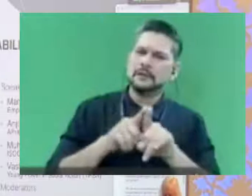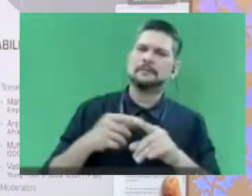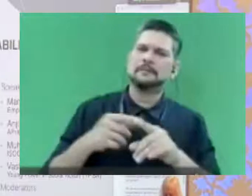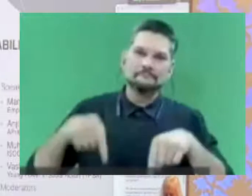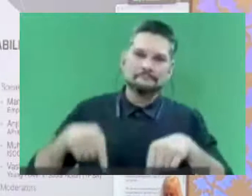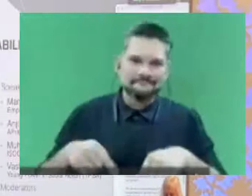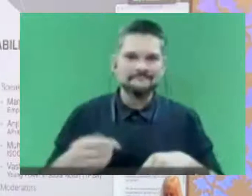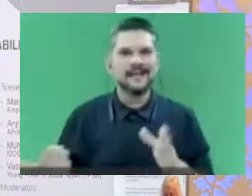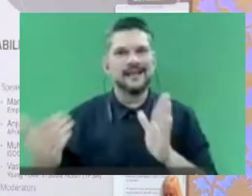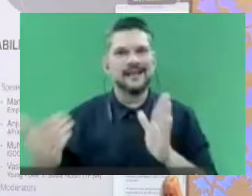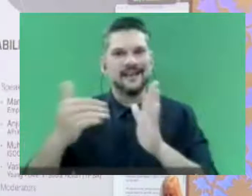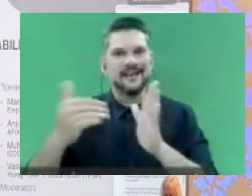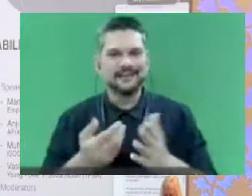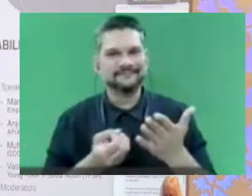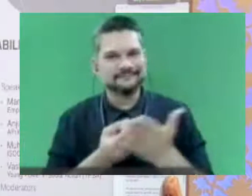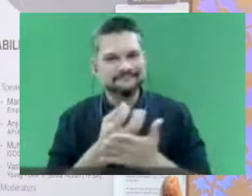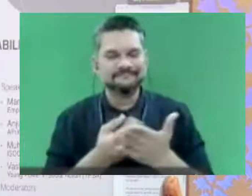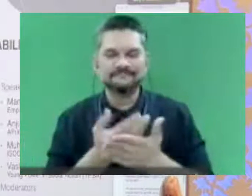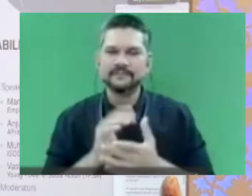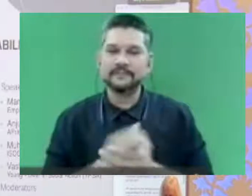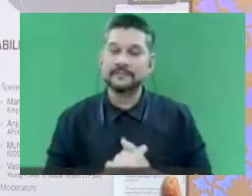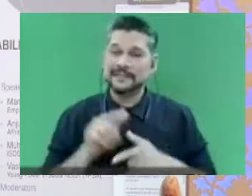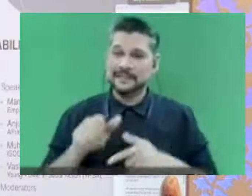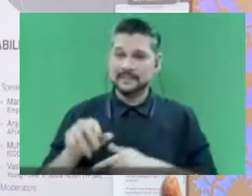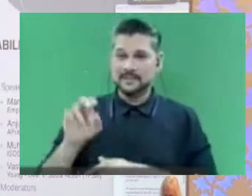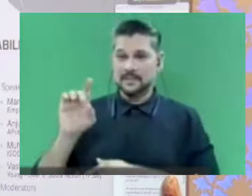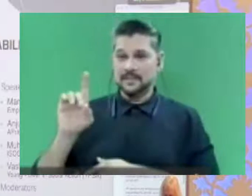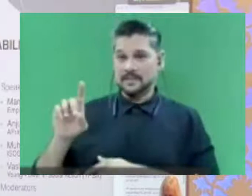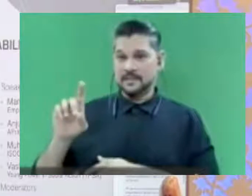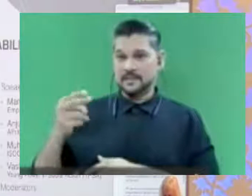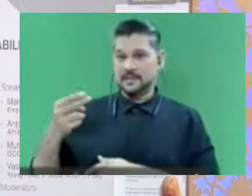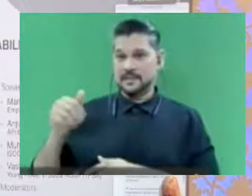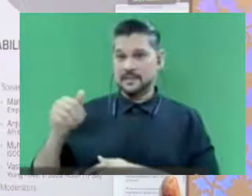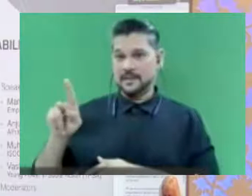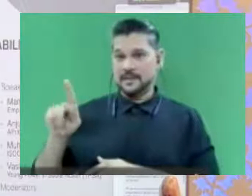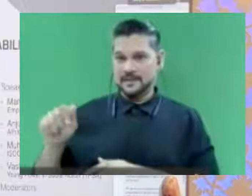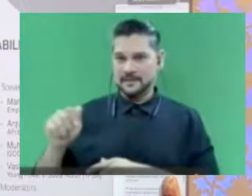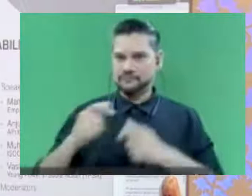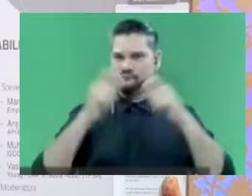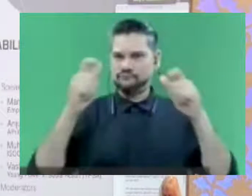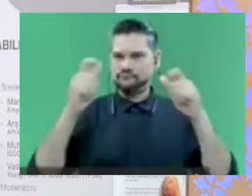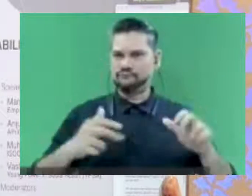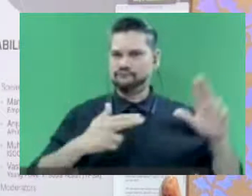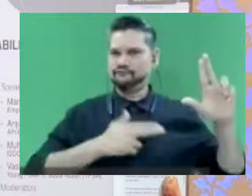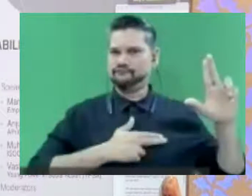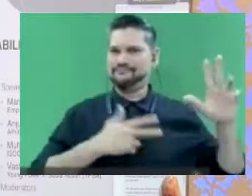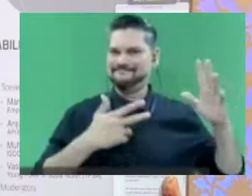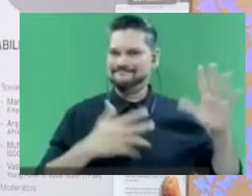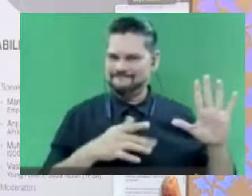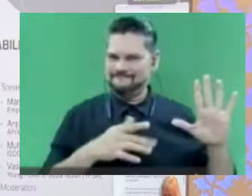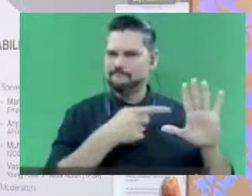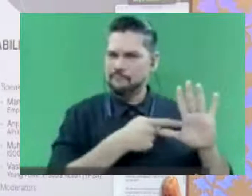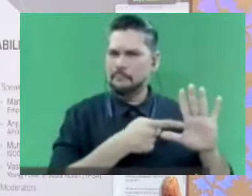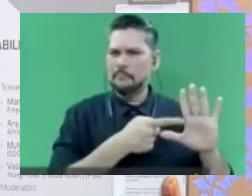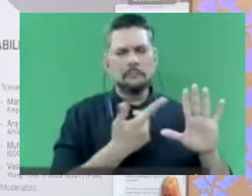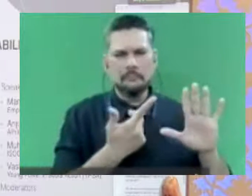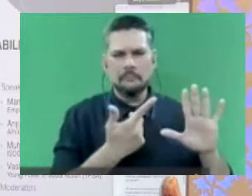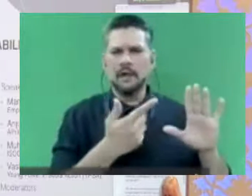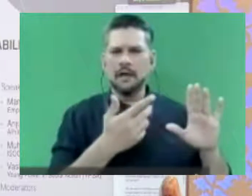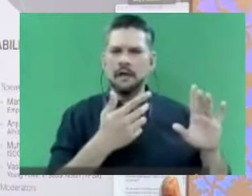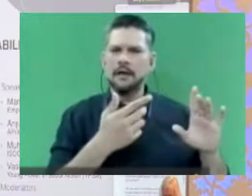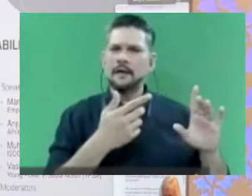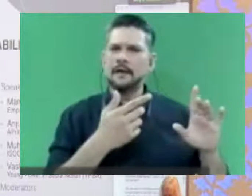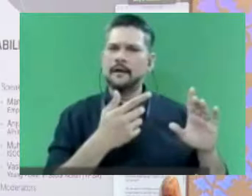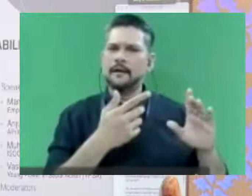Before I talk about Dhaka declarations and its outcomes, I would just like to note that